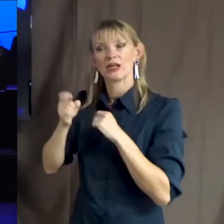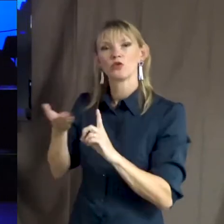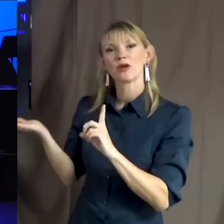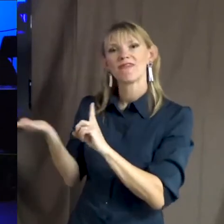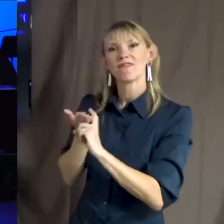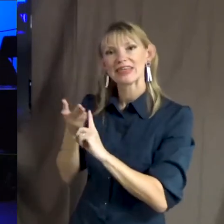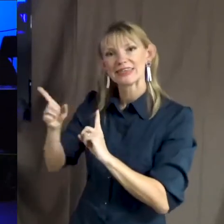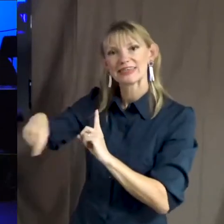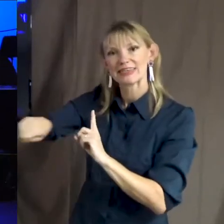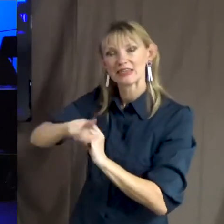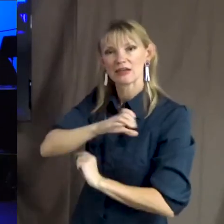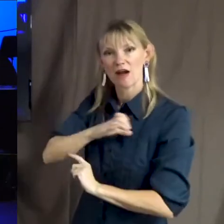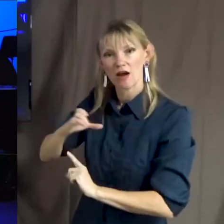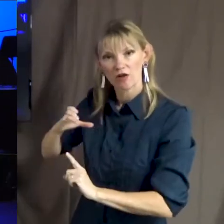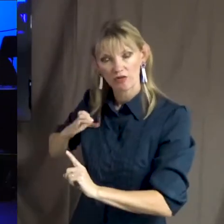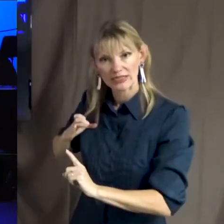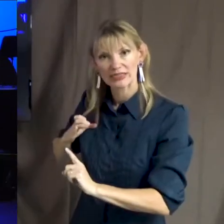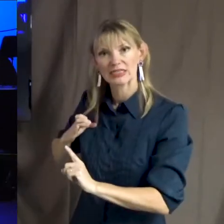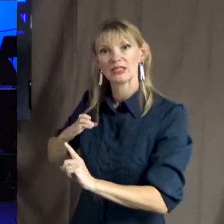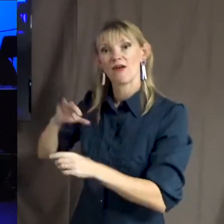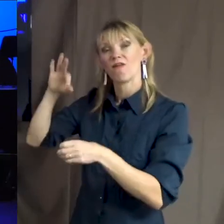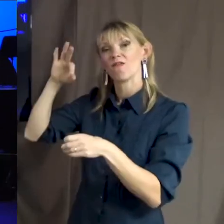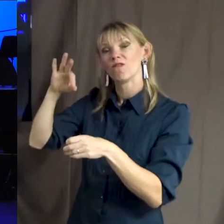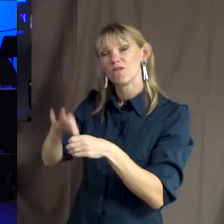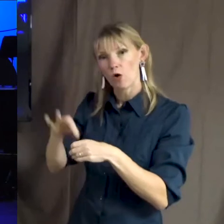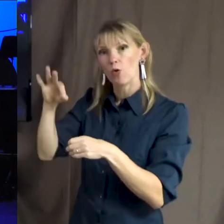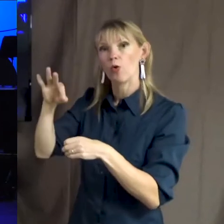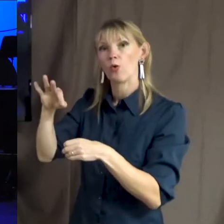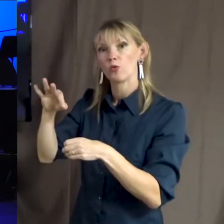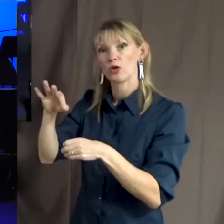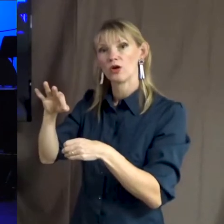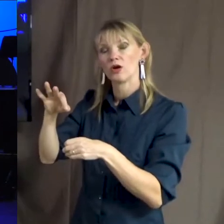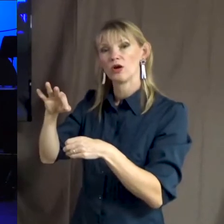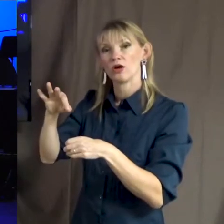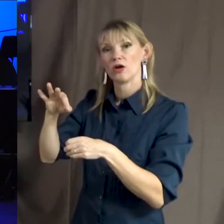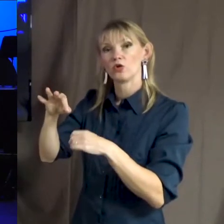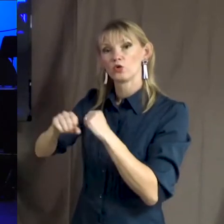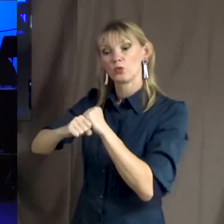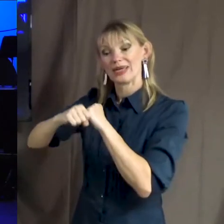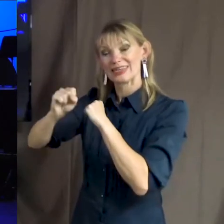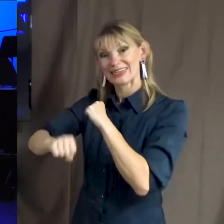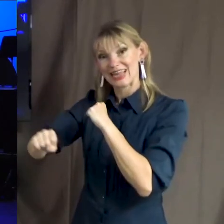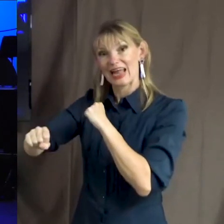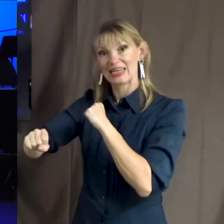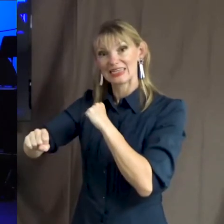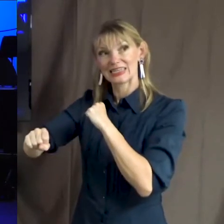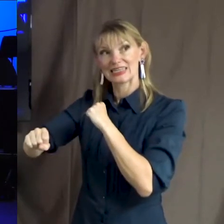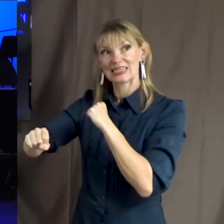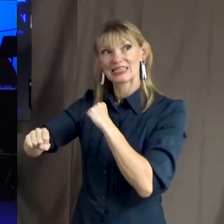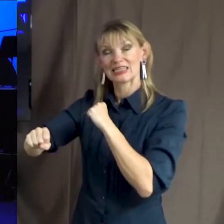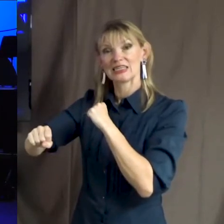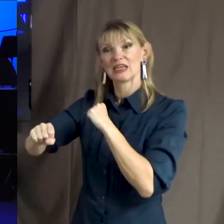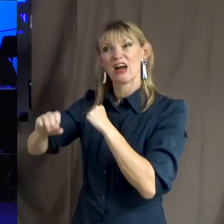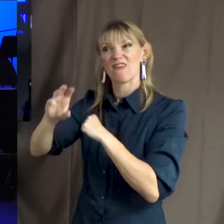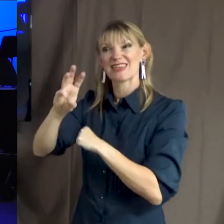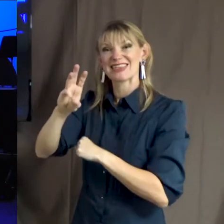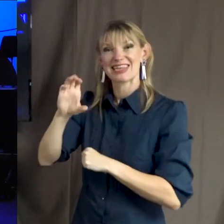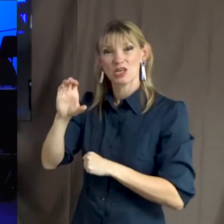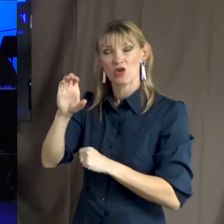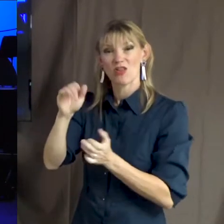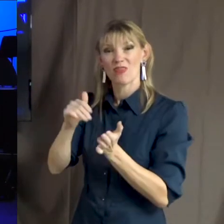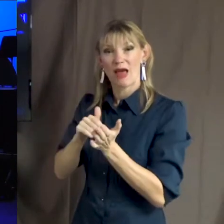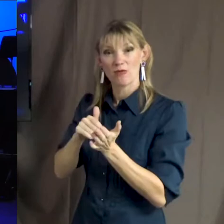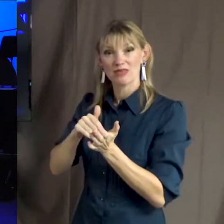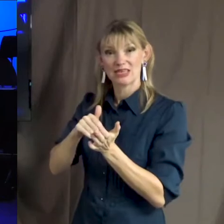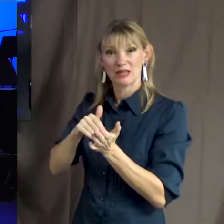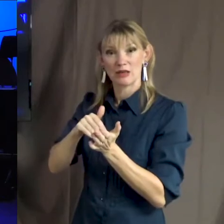these individuals to vote to extend the duty of over 600,000 troops who